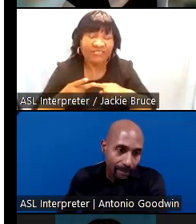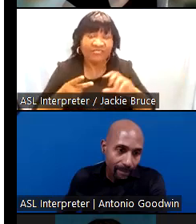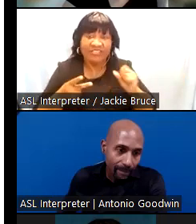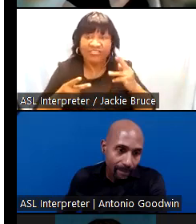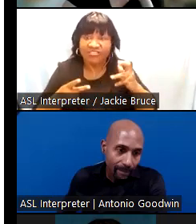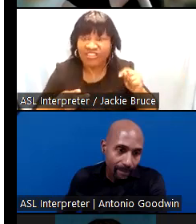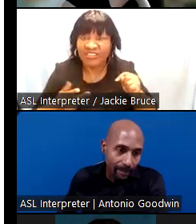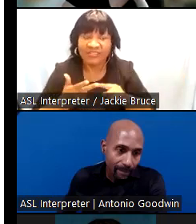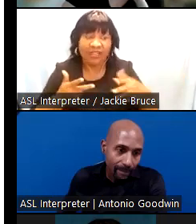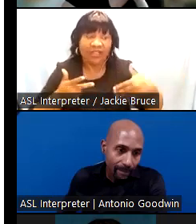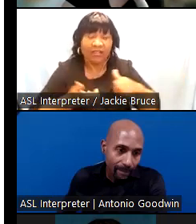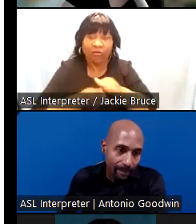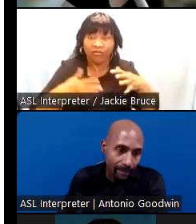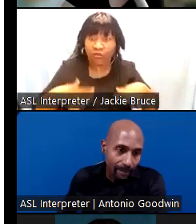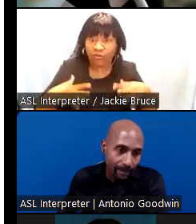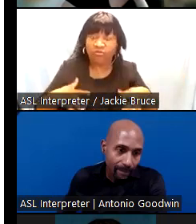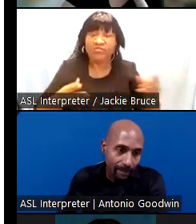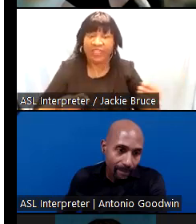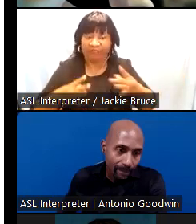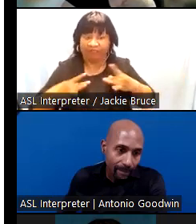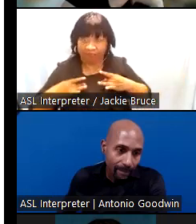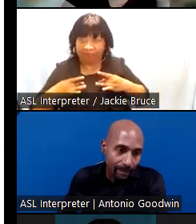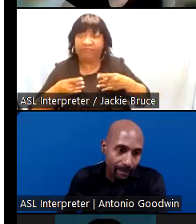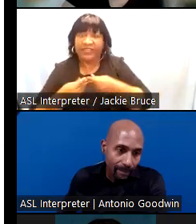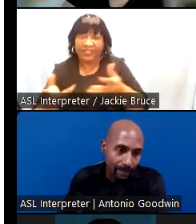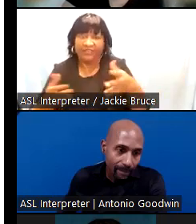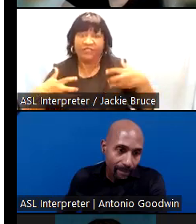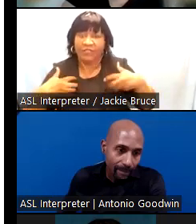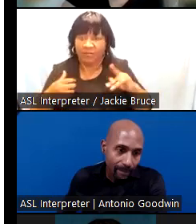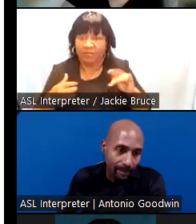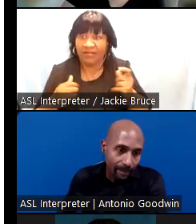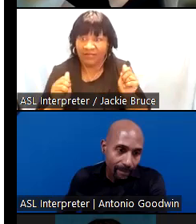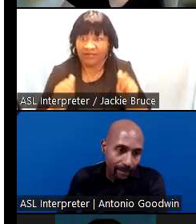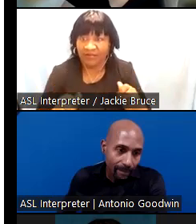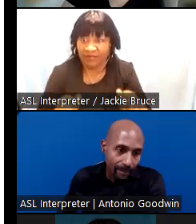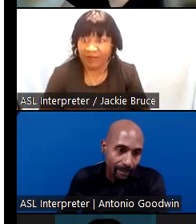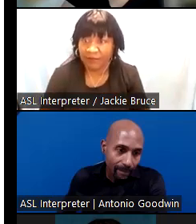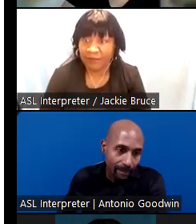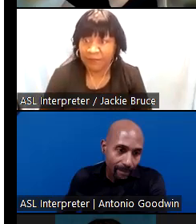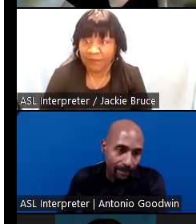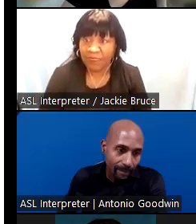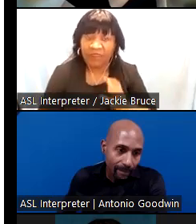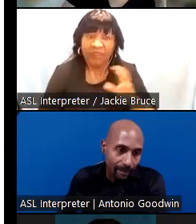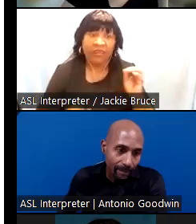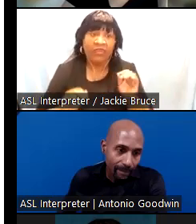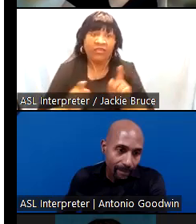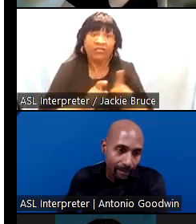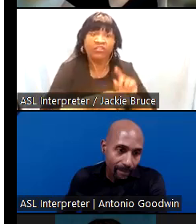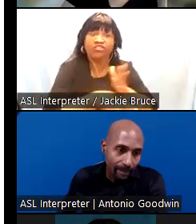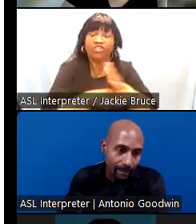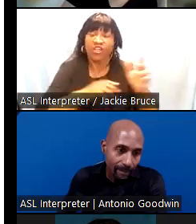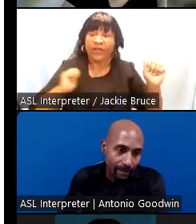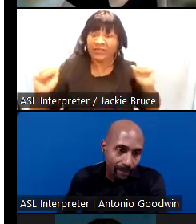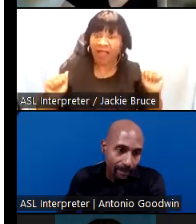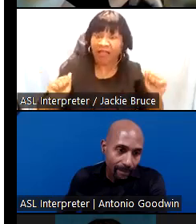unwashed clothing. And again, with somebody who has monkeypox. And then sharing a towel